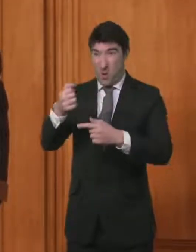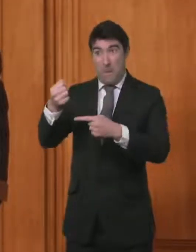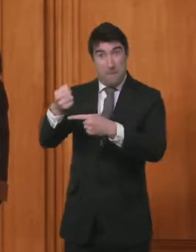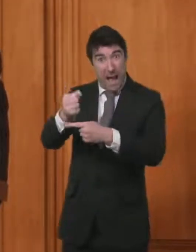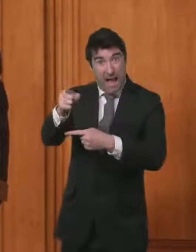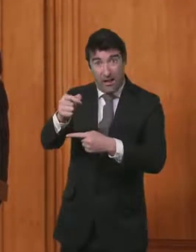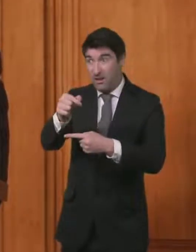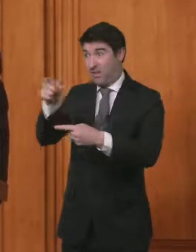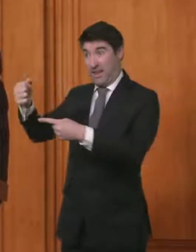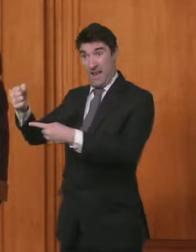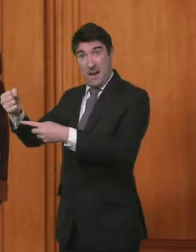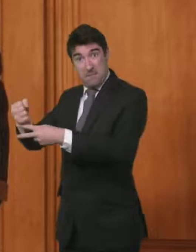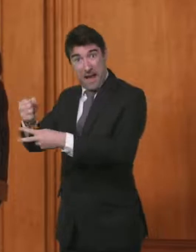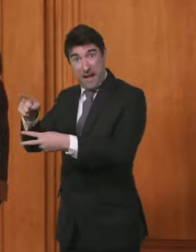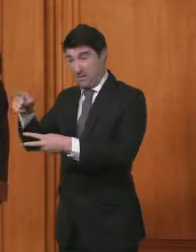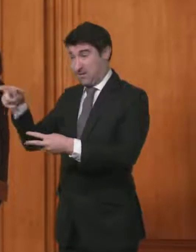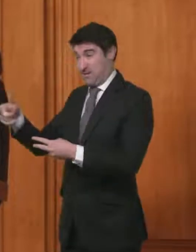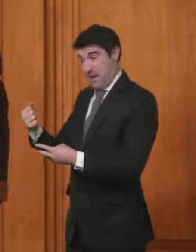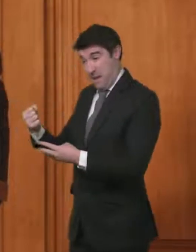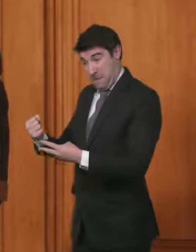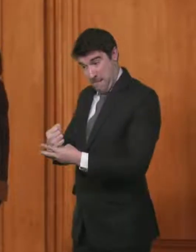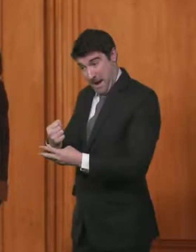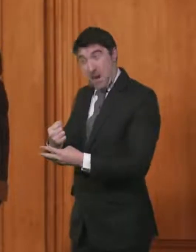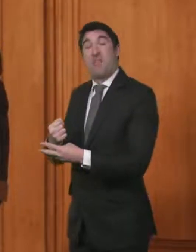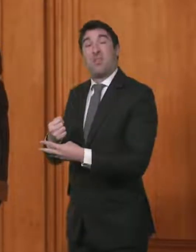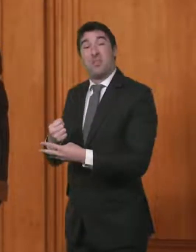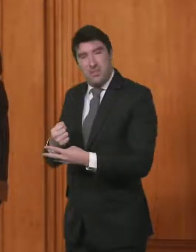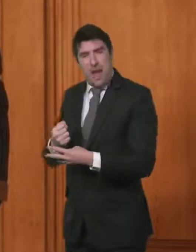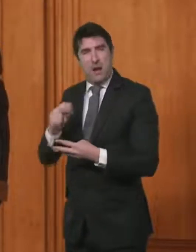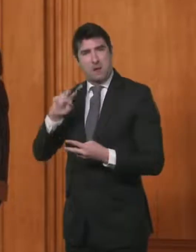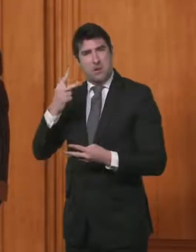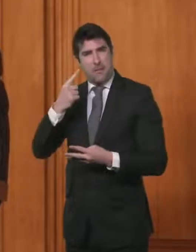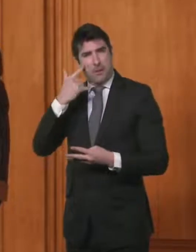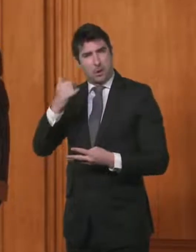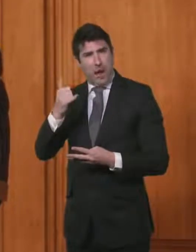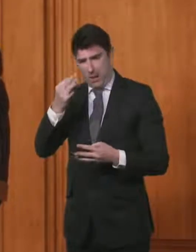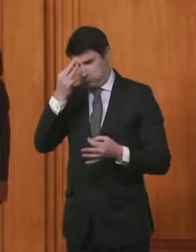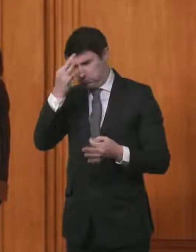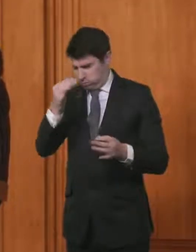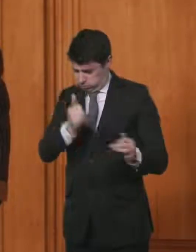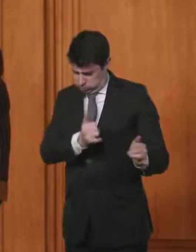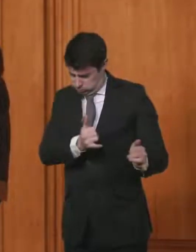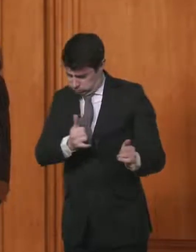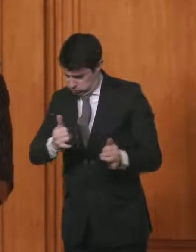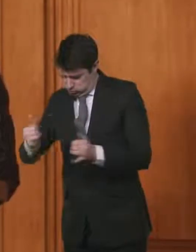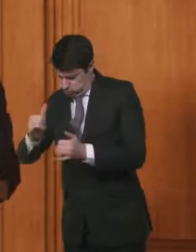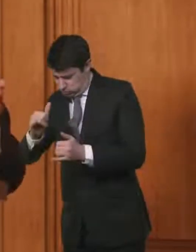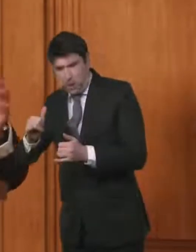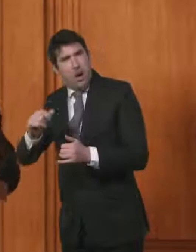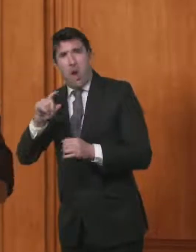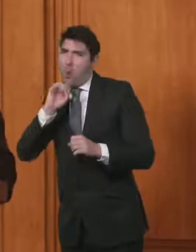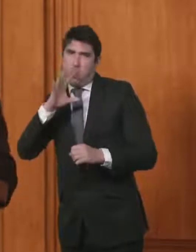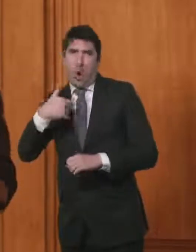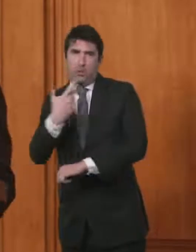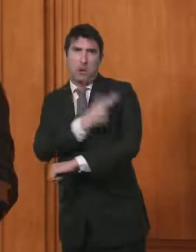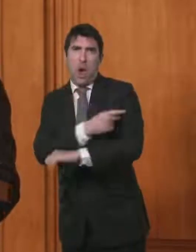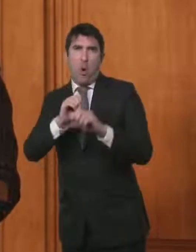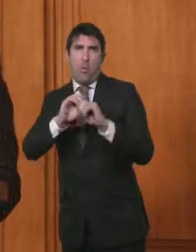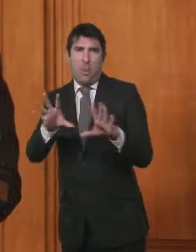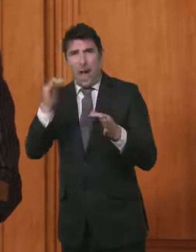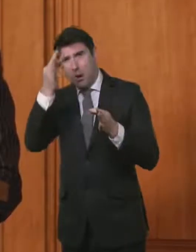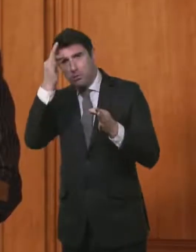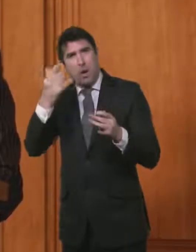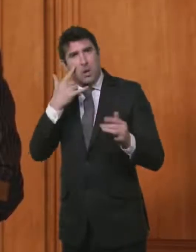and quality requirement that absolutely has to take place. But I suspect Steve Powis can give you a bit